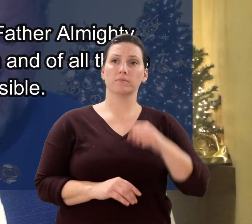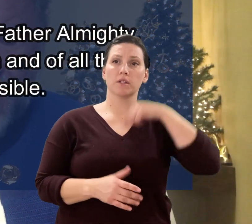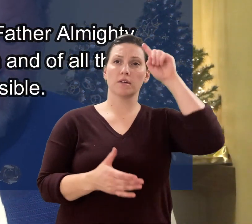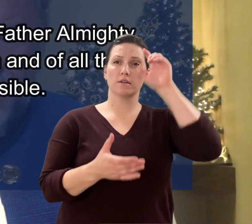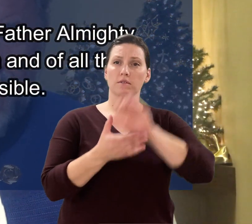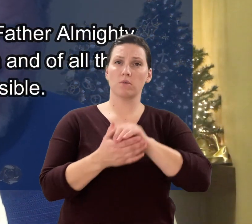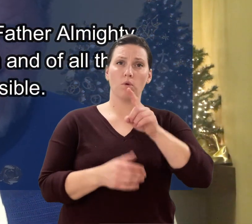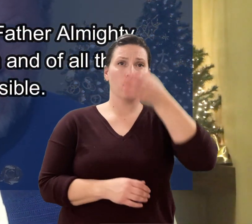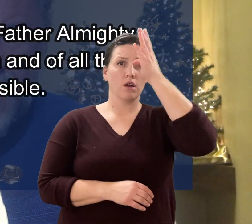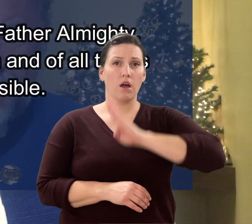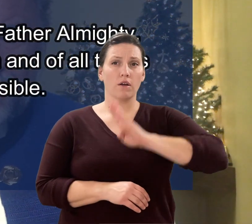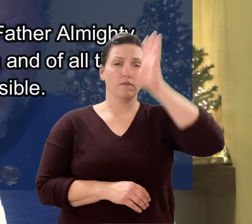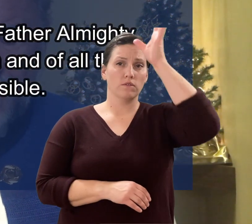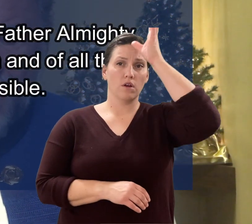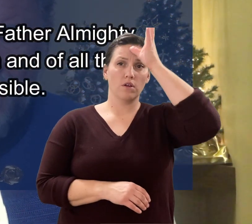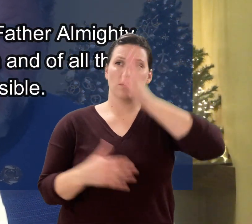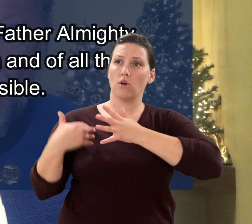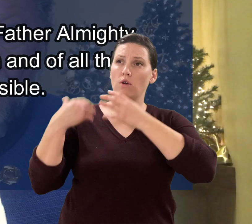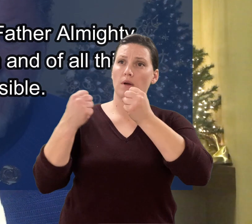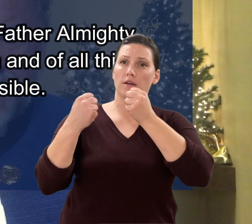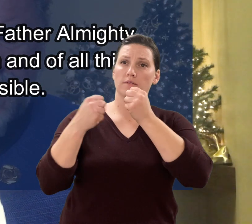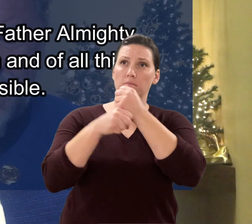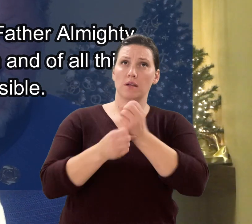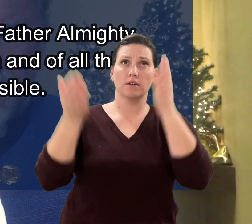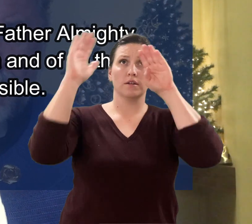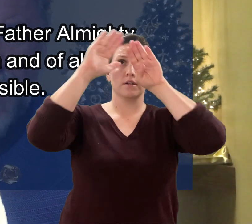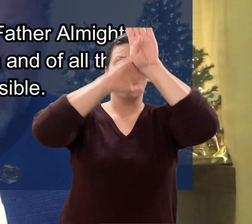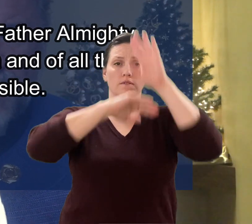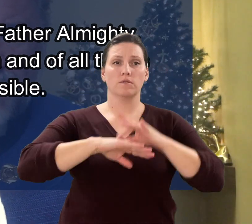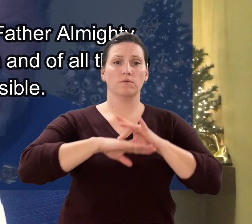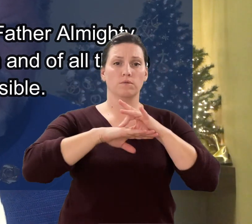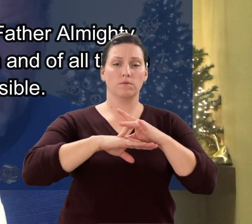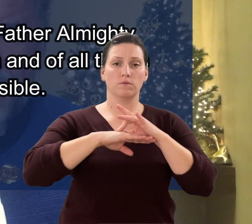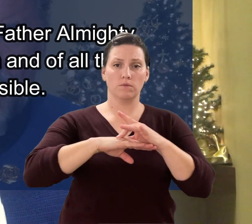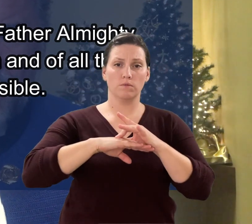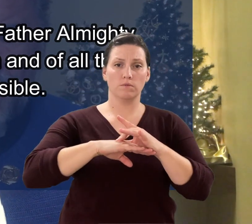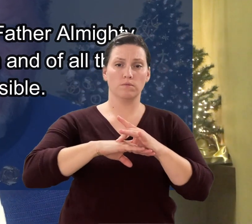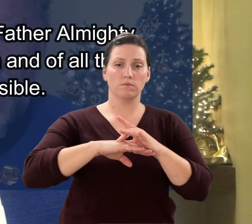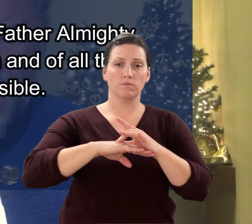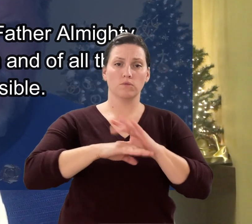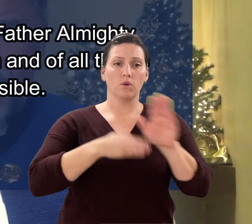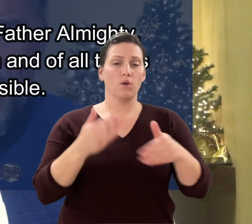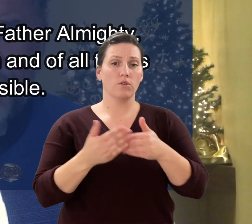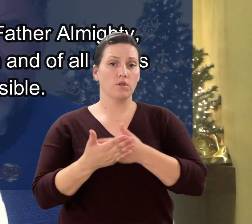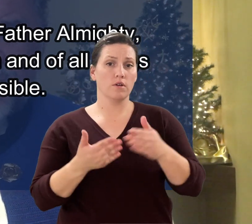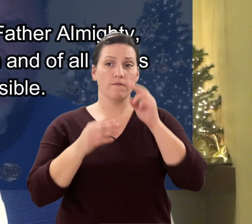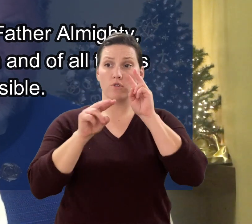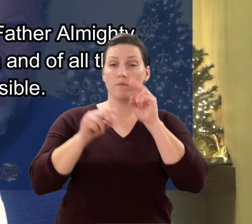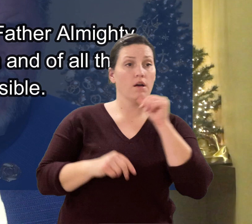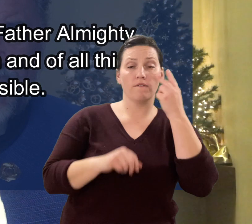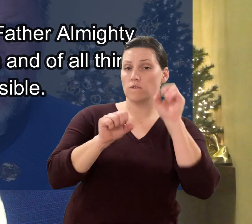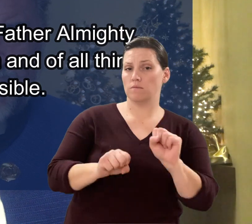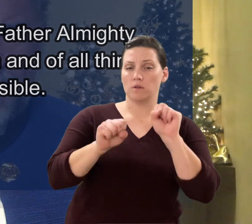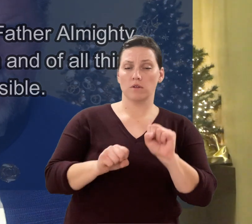I believe in one God, the Father Almighty, maker of heaven and earth, and of all things